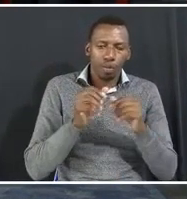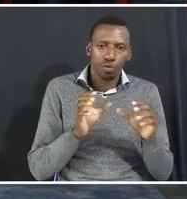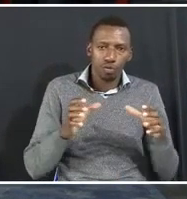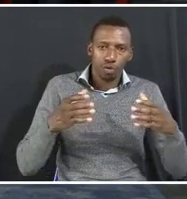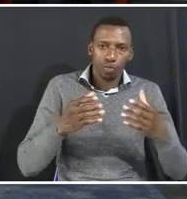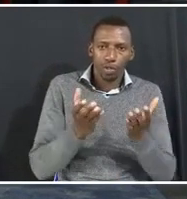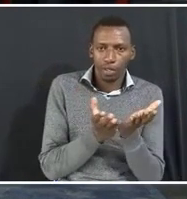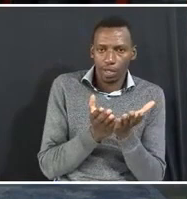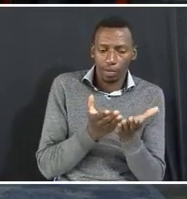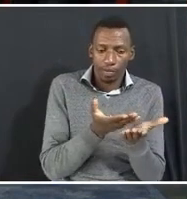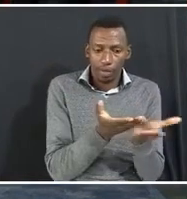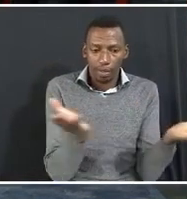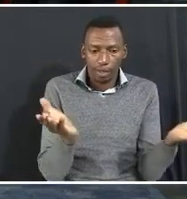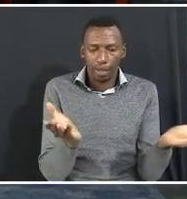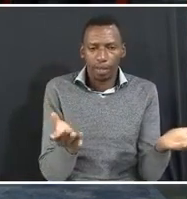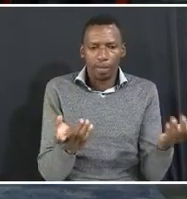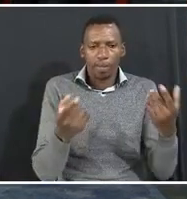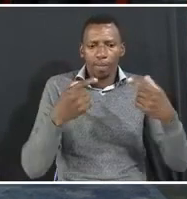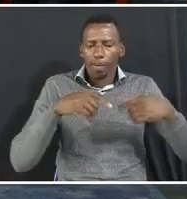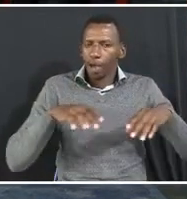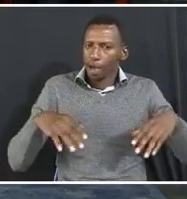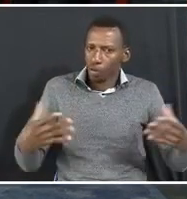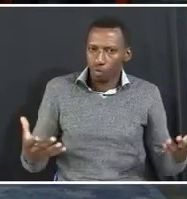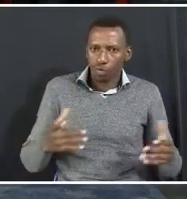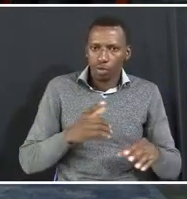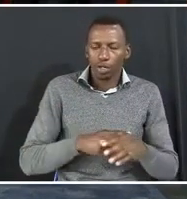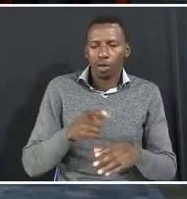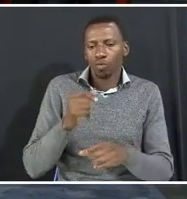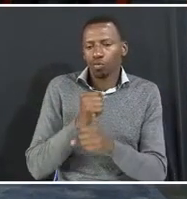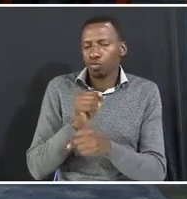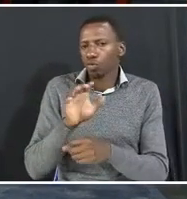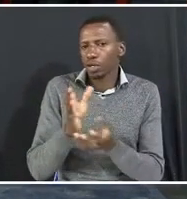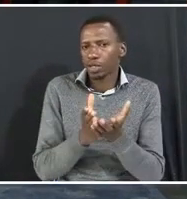how do they come in when you are doing your services?